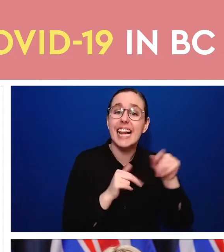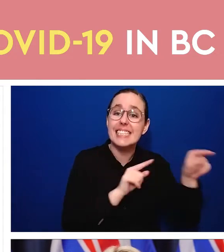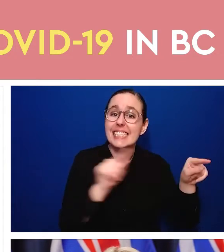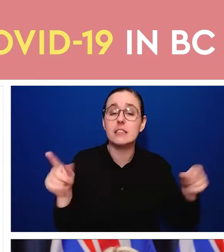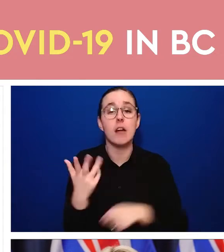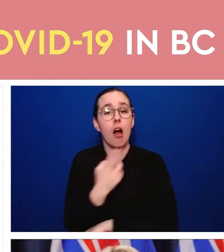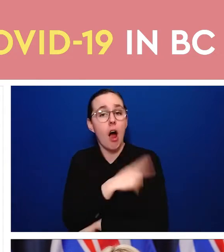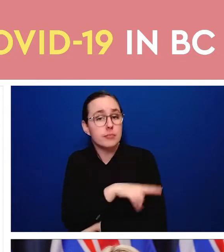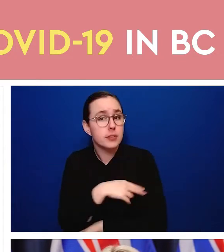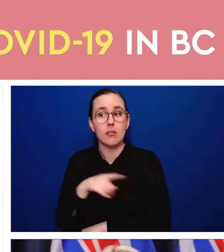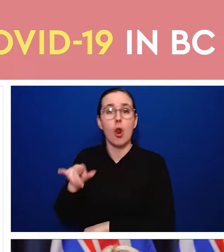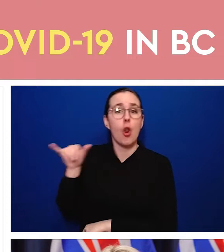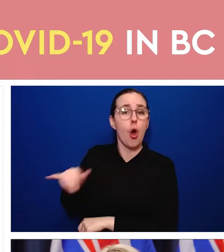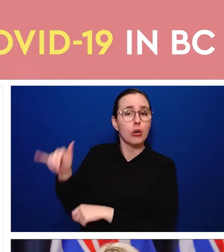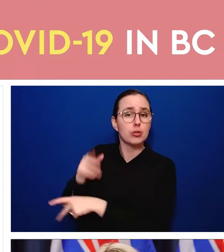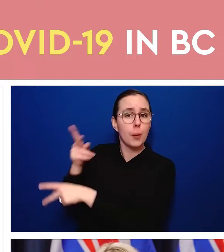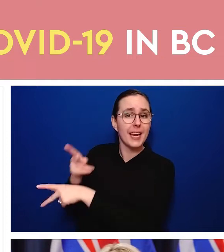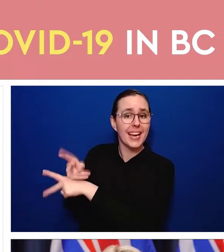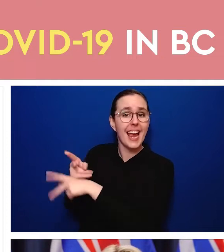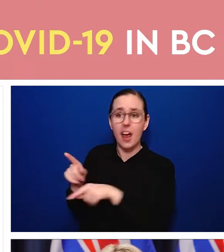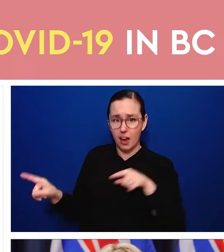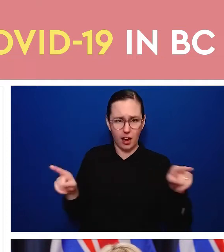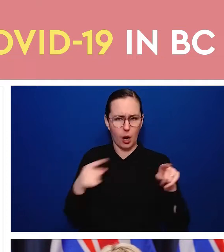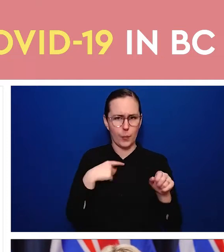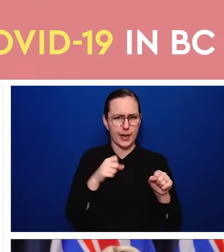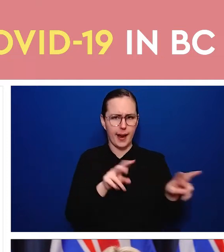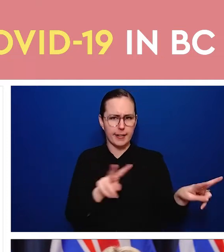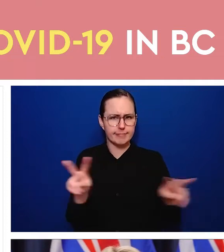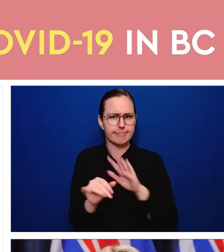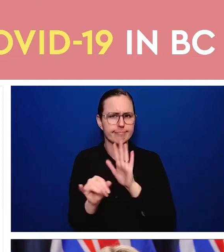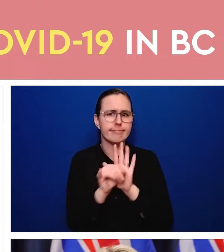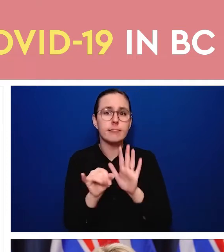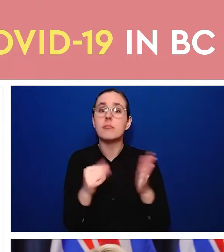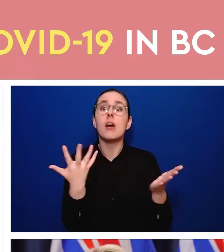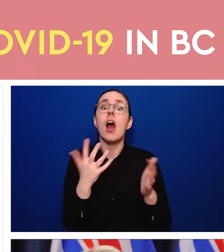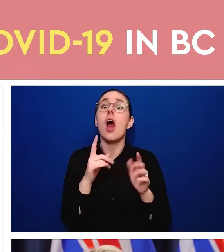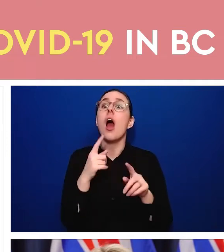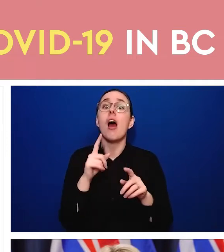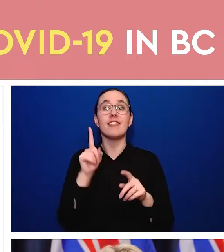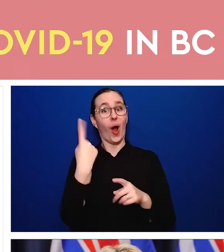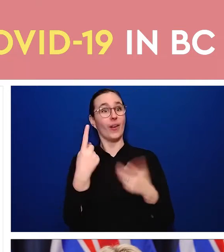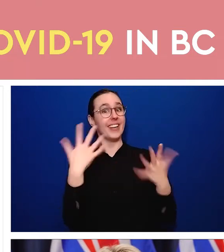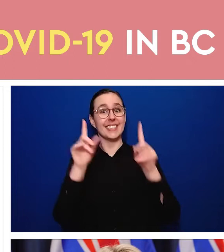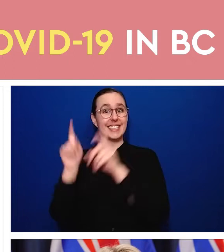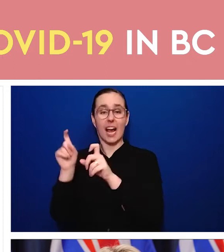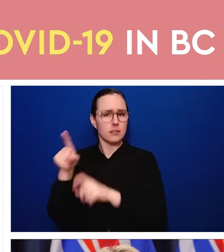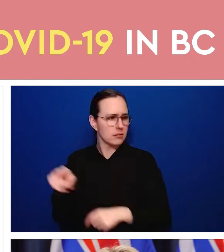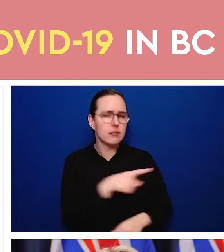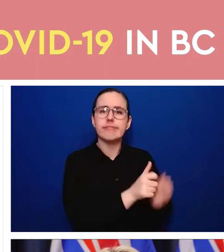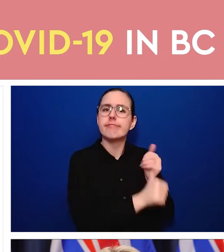signals through things like our wastewater surveillance, which will be expanding to more communities and to include more pathogens, more